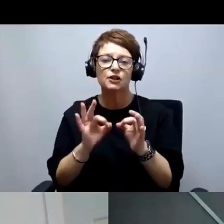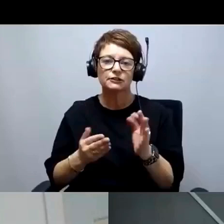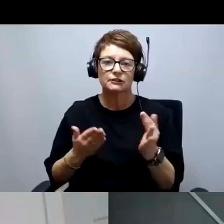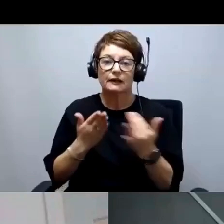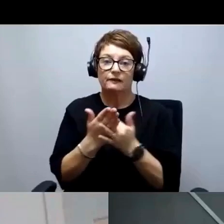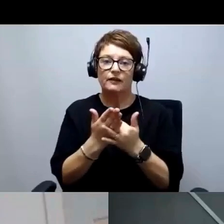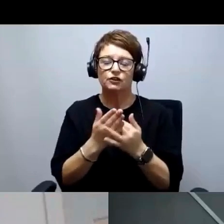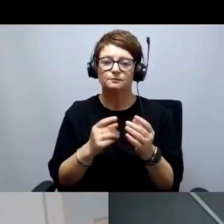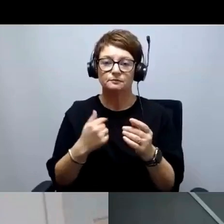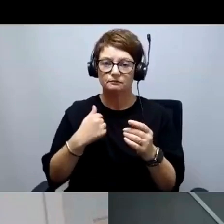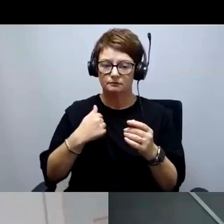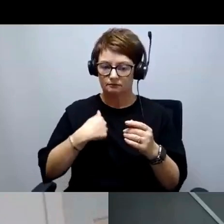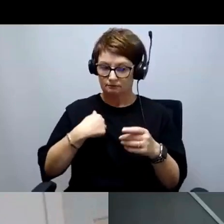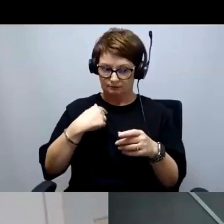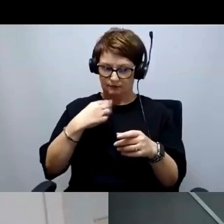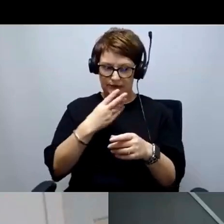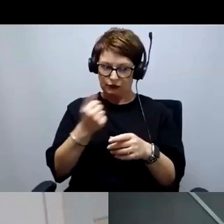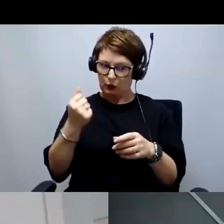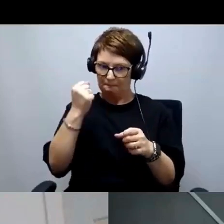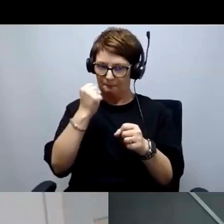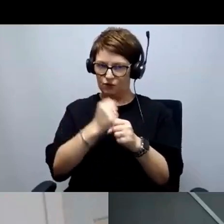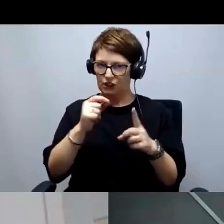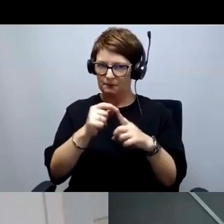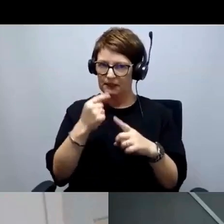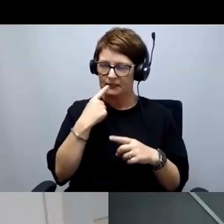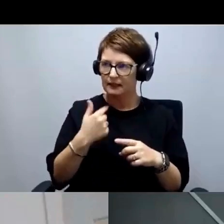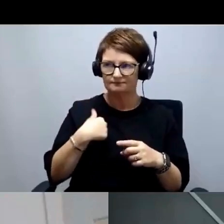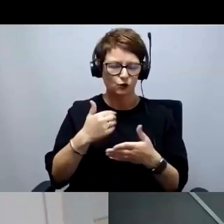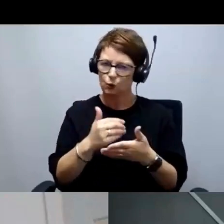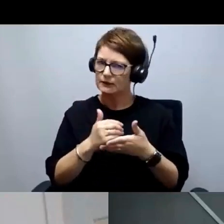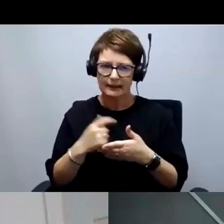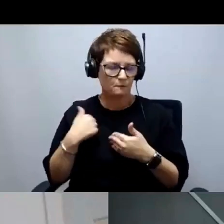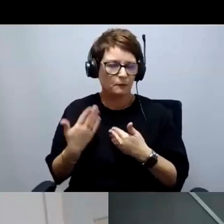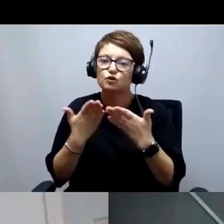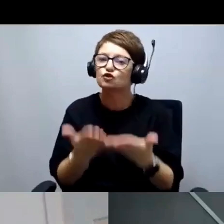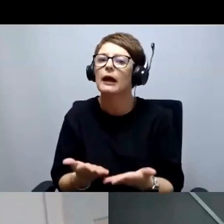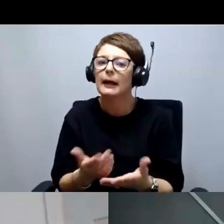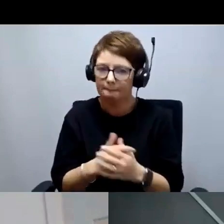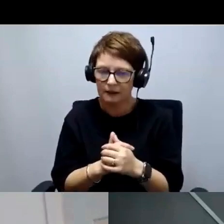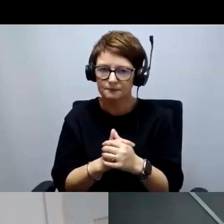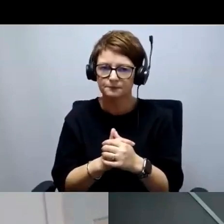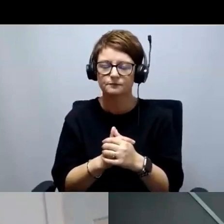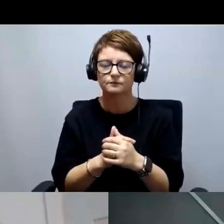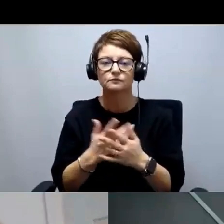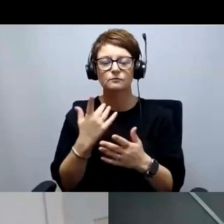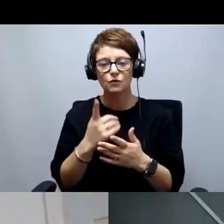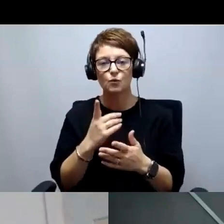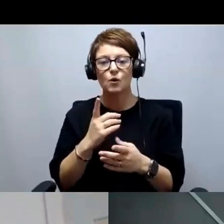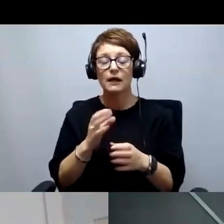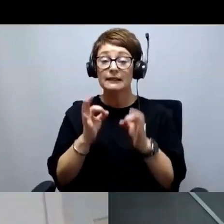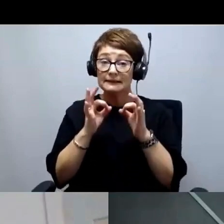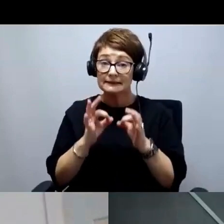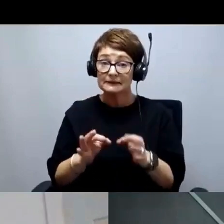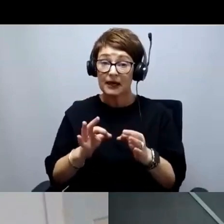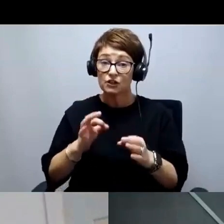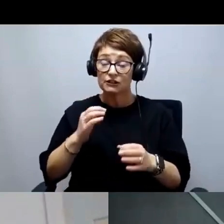GPs would say, I have no training in this. I don't think it's safe for me to prescribe it. The BNF says specialist initiation, and so